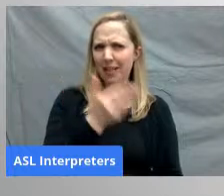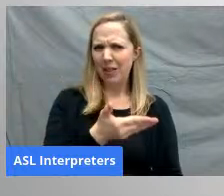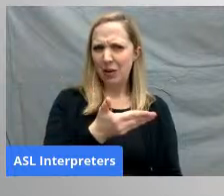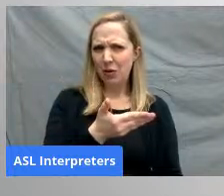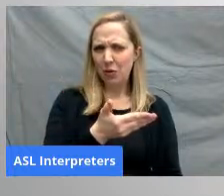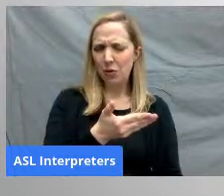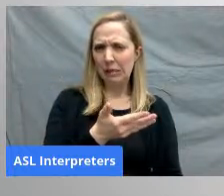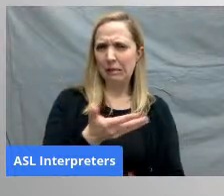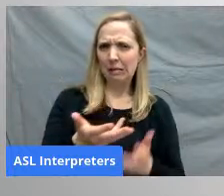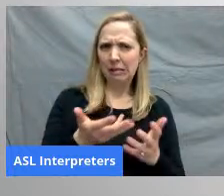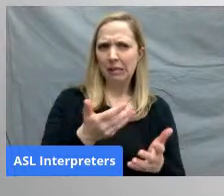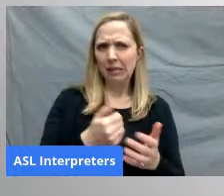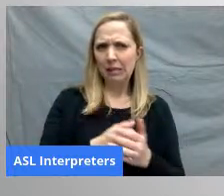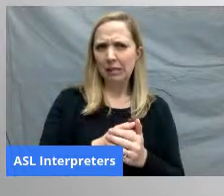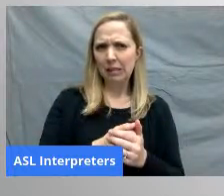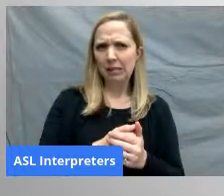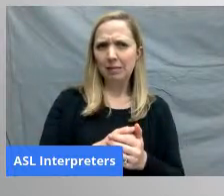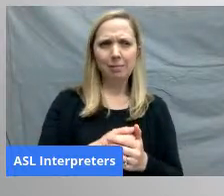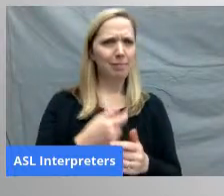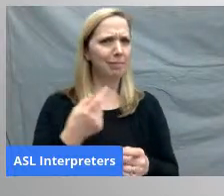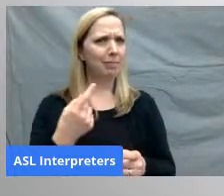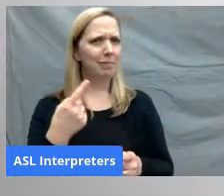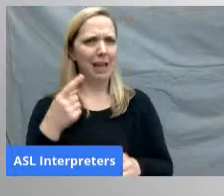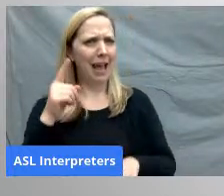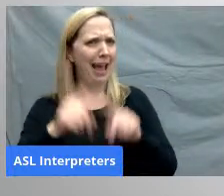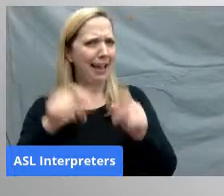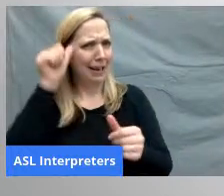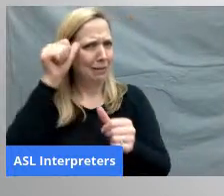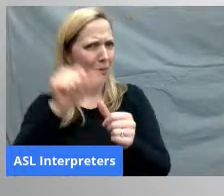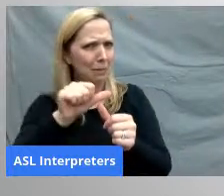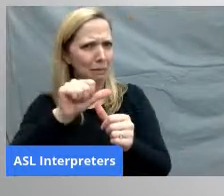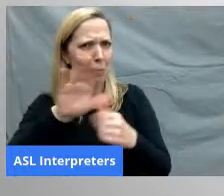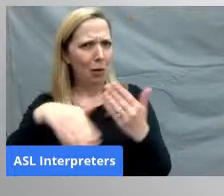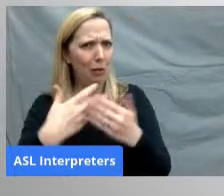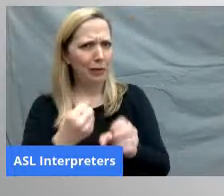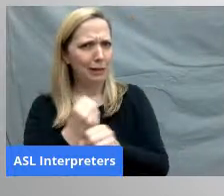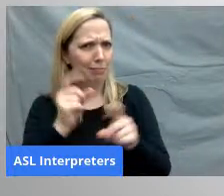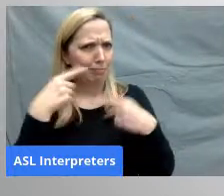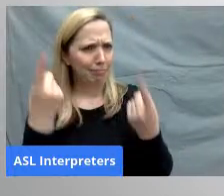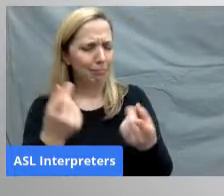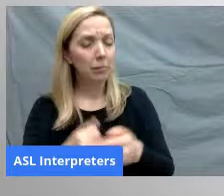And I think those were normal years. Well,